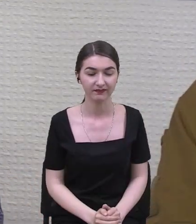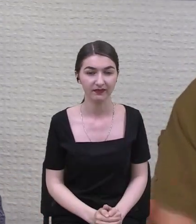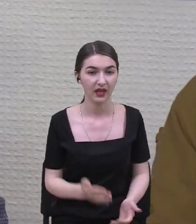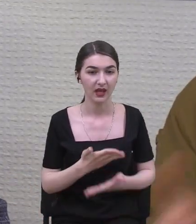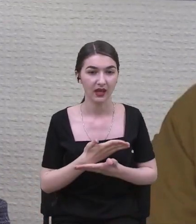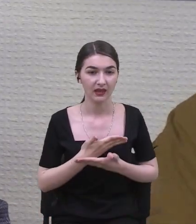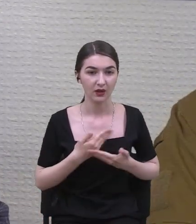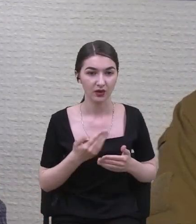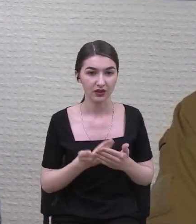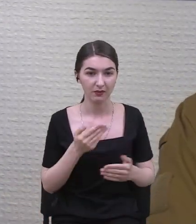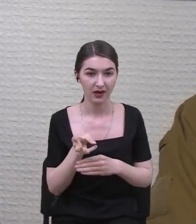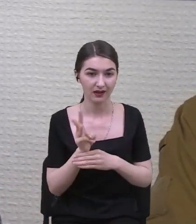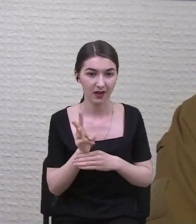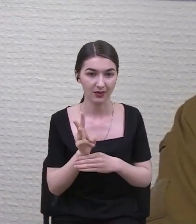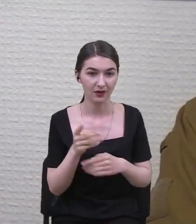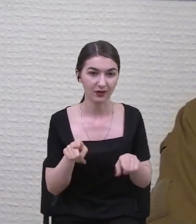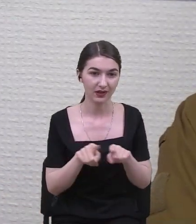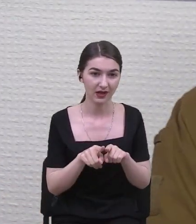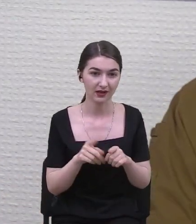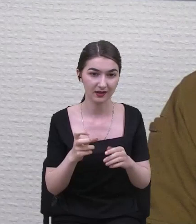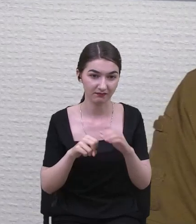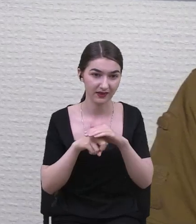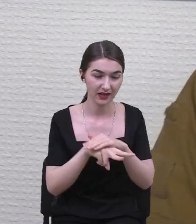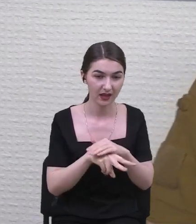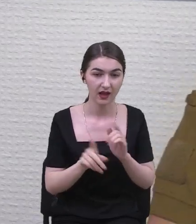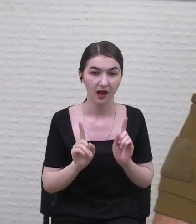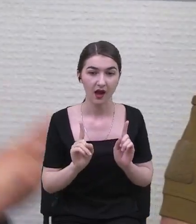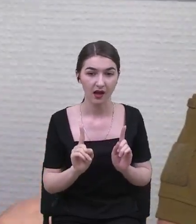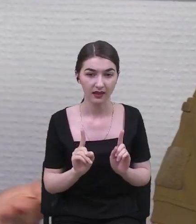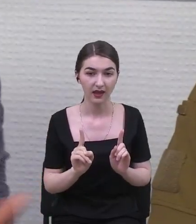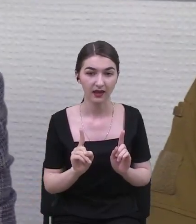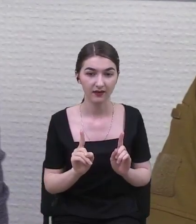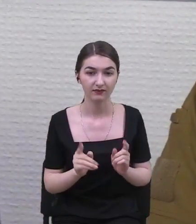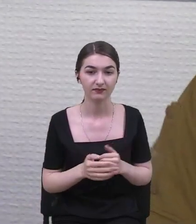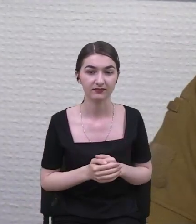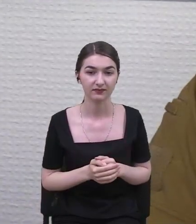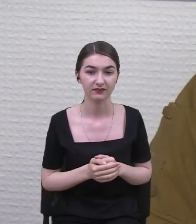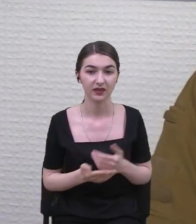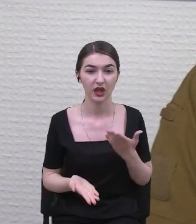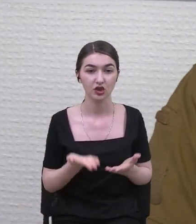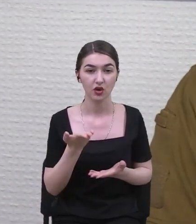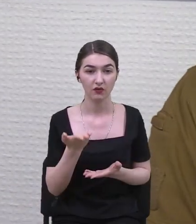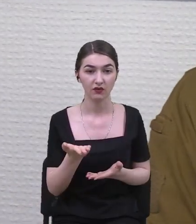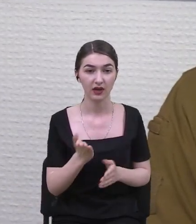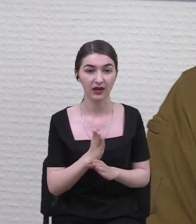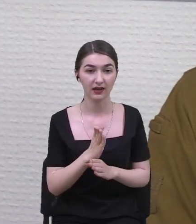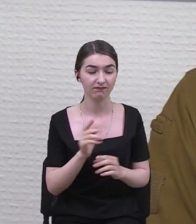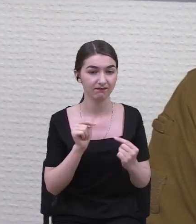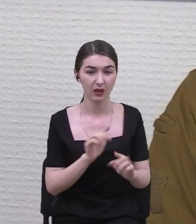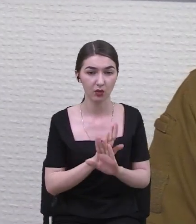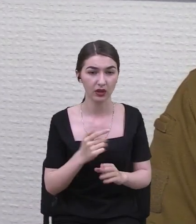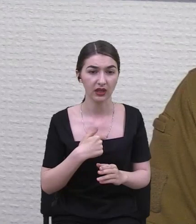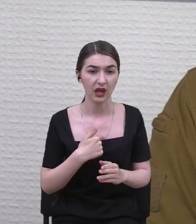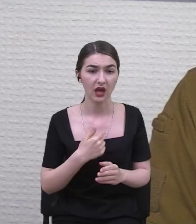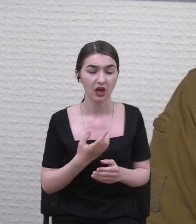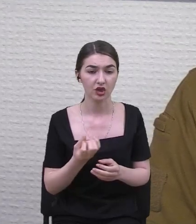thought. Okay, that's great. Then if you don't mind, but you absolutely, I know that the ministry is really